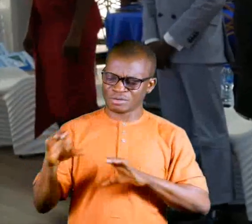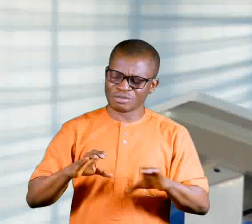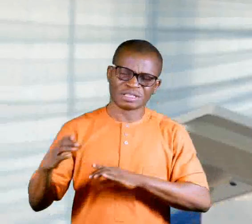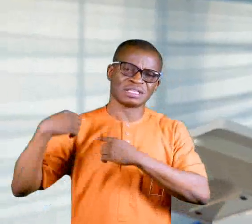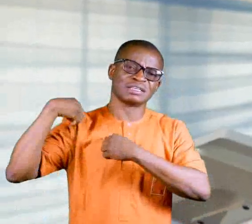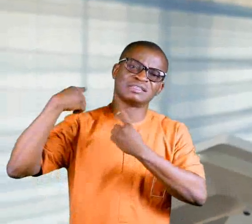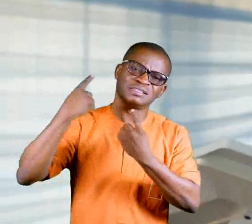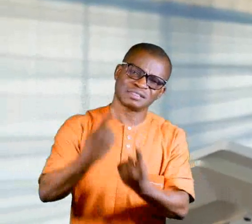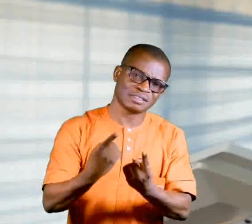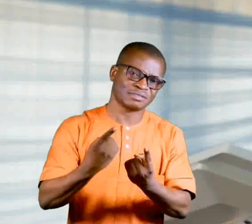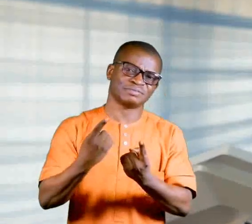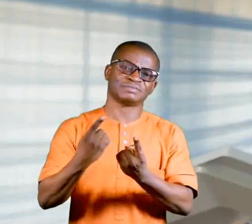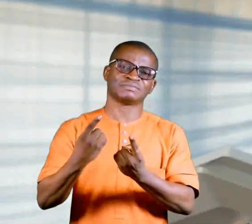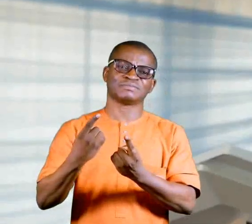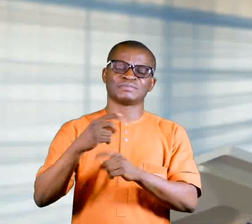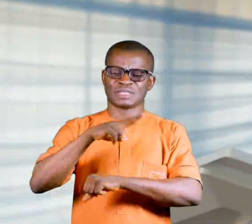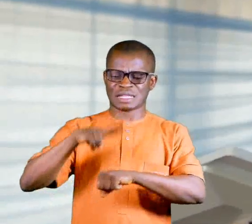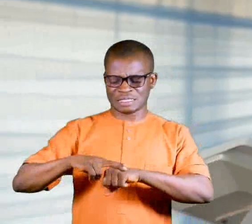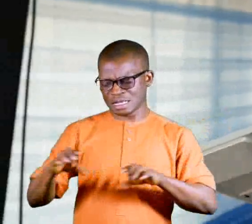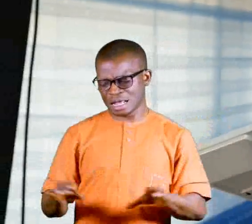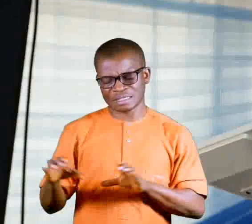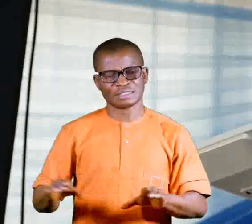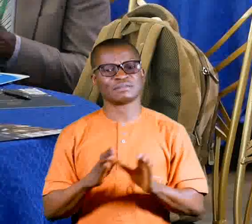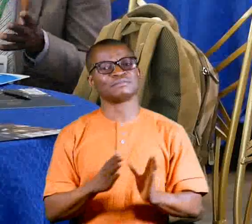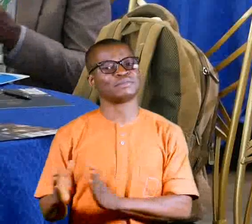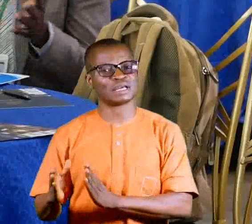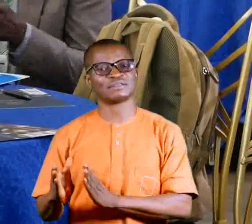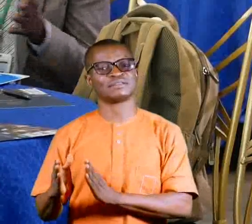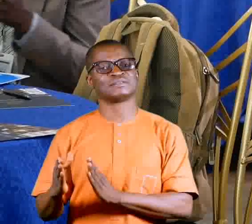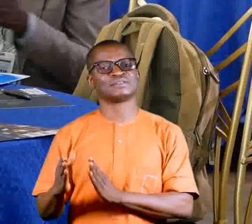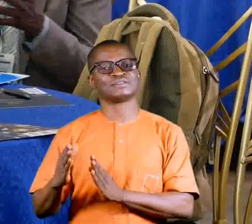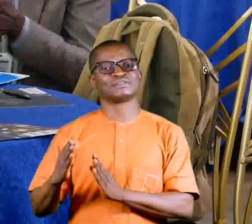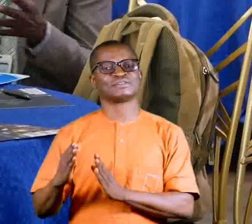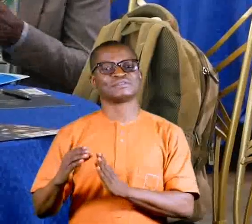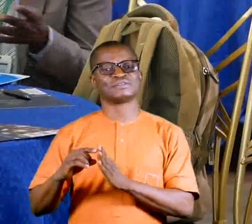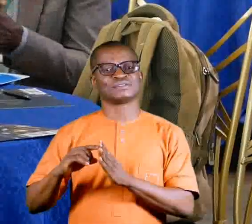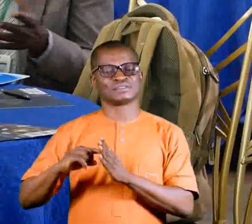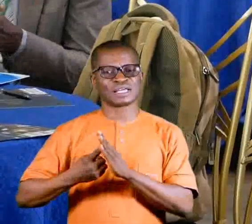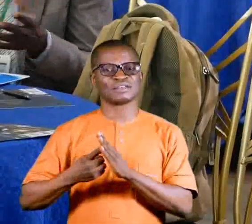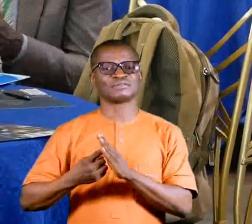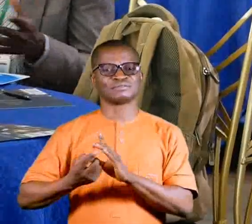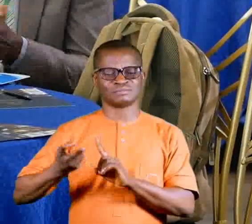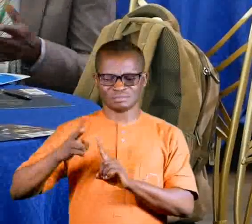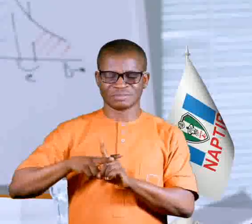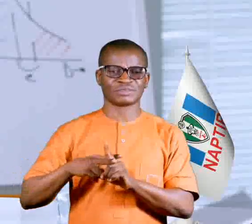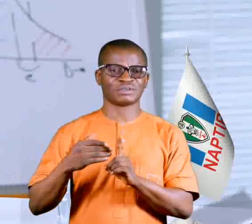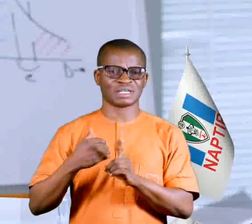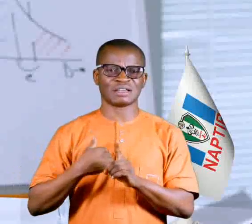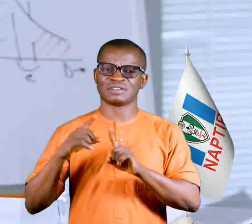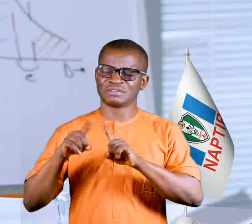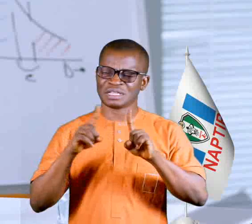conducted since the National Action Plan came into implementation. Law